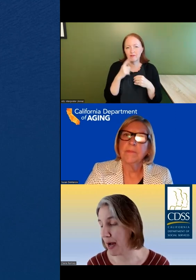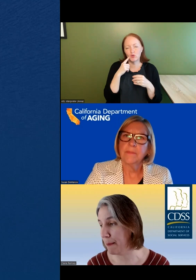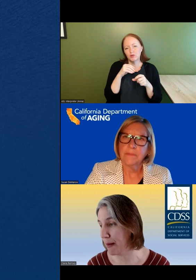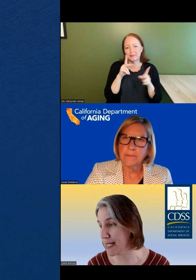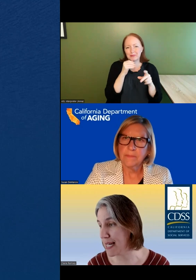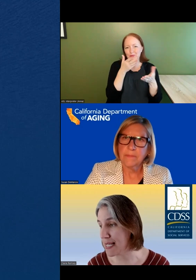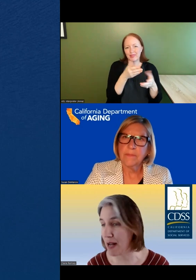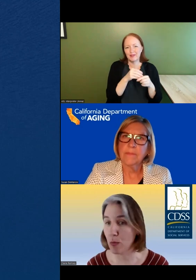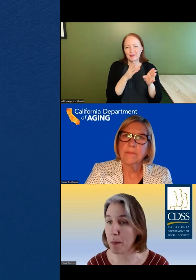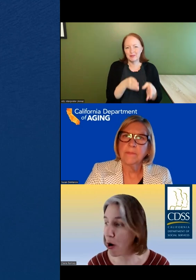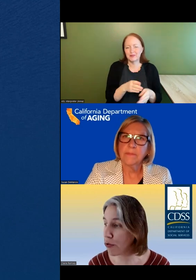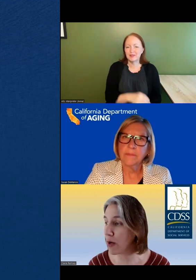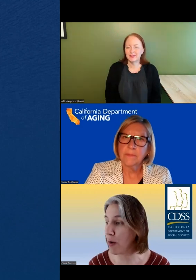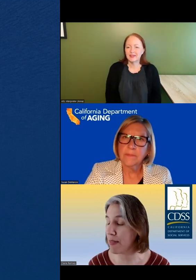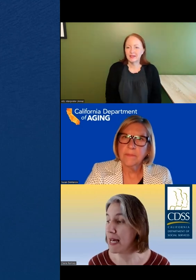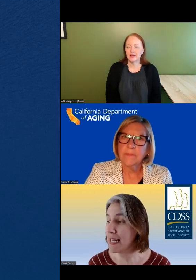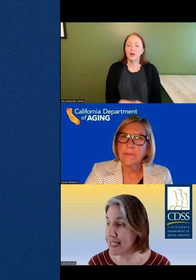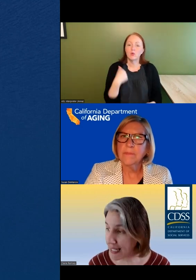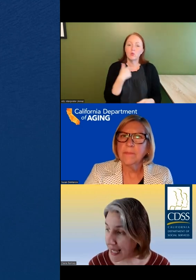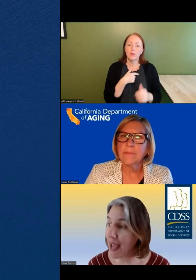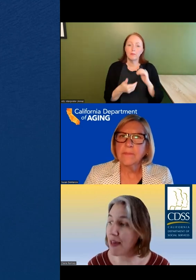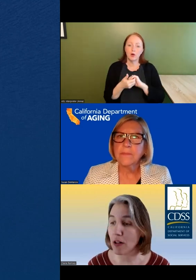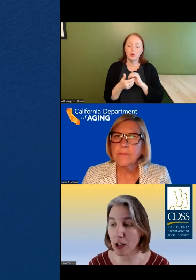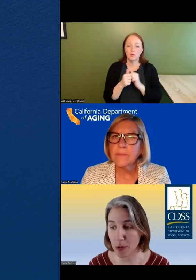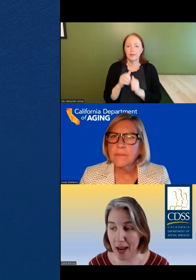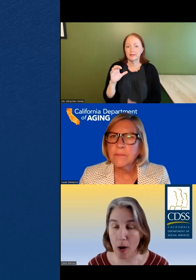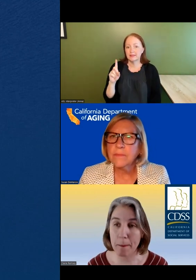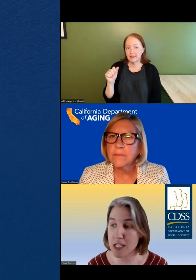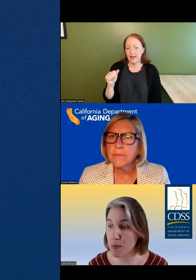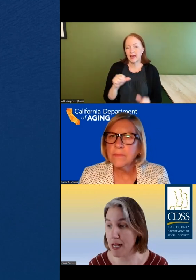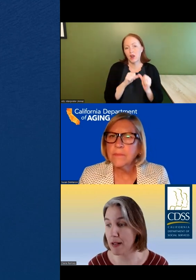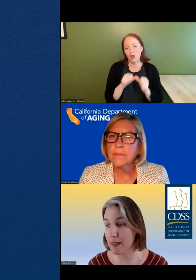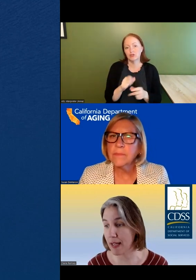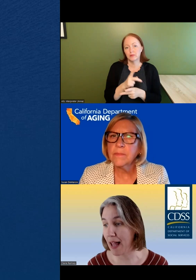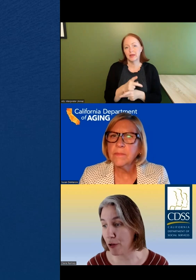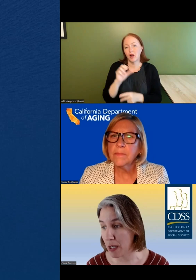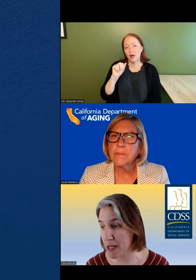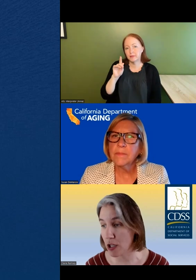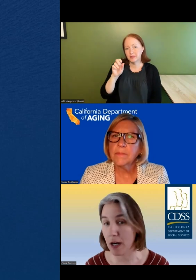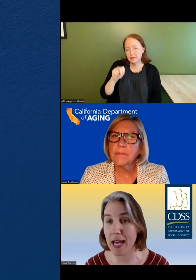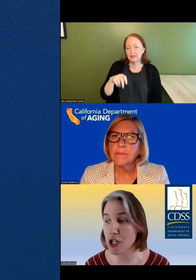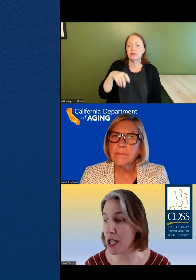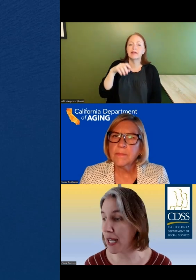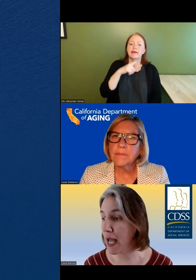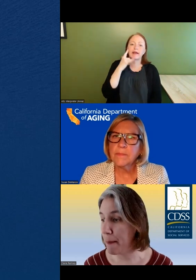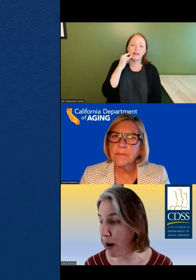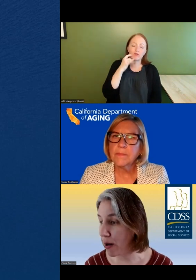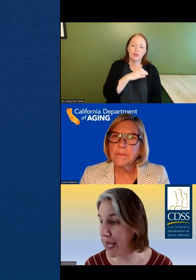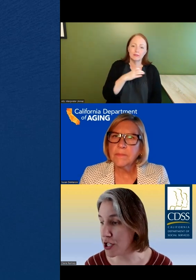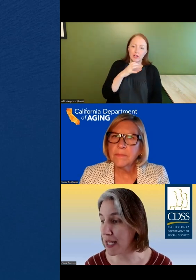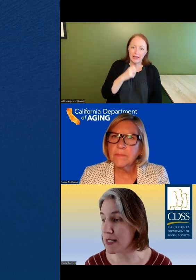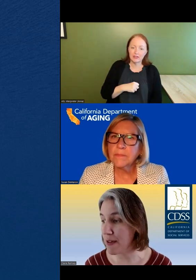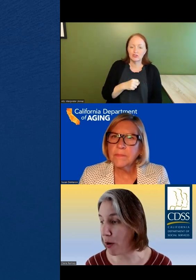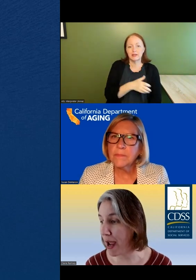in-person attendees. And we're partnering with CDA, the Long-Term Care Ombudsman, the California Commission on Aging,